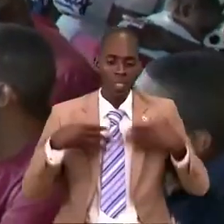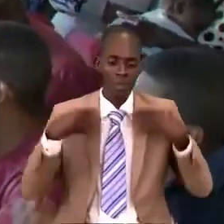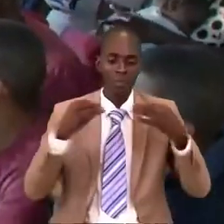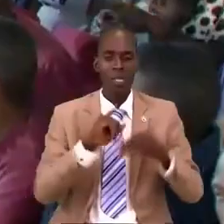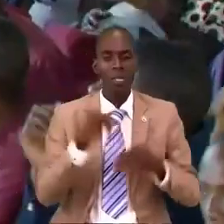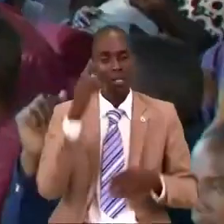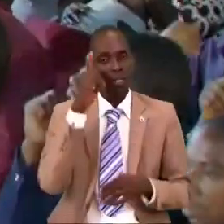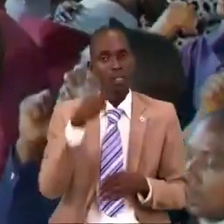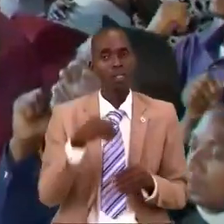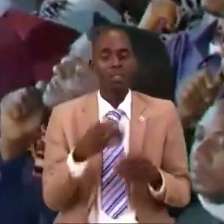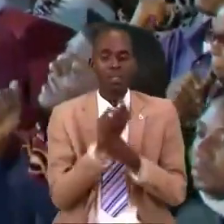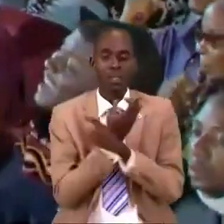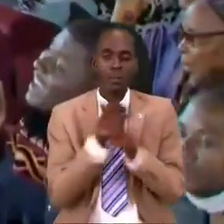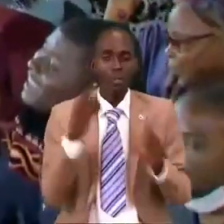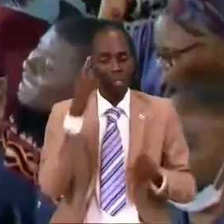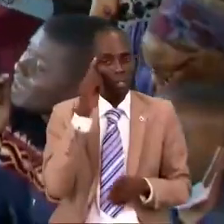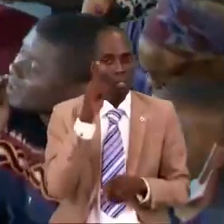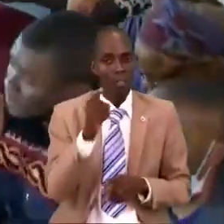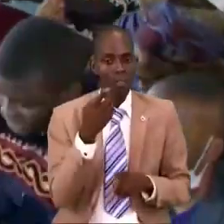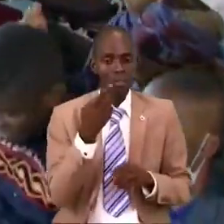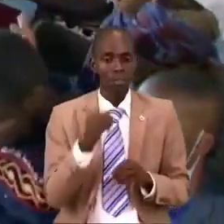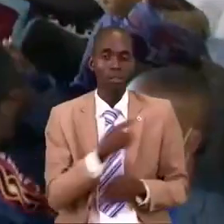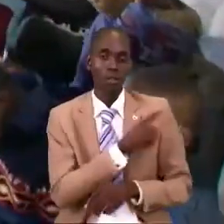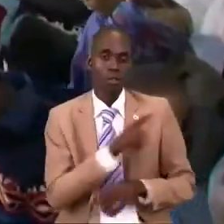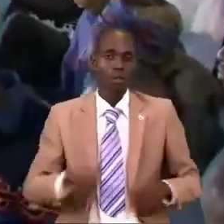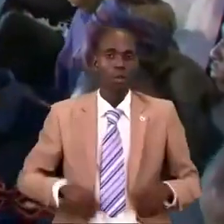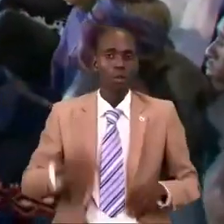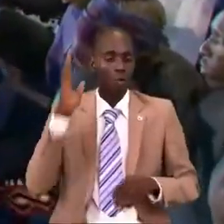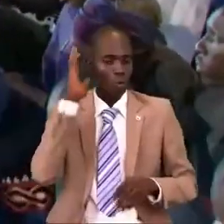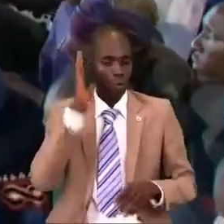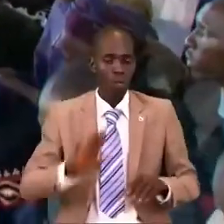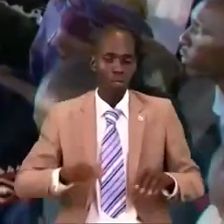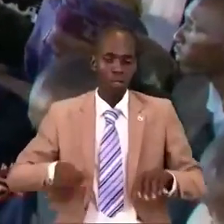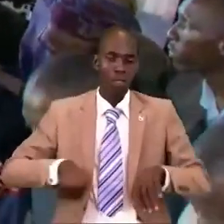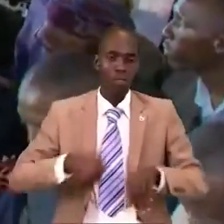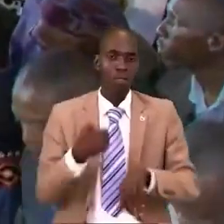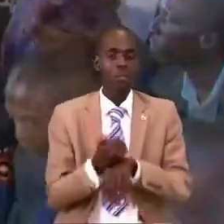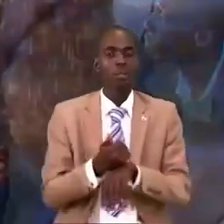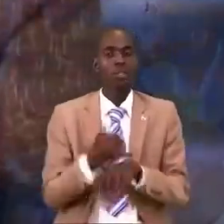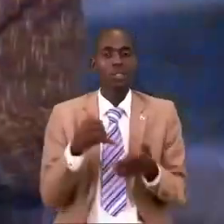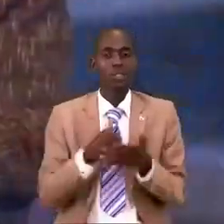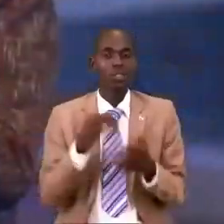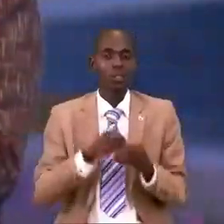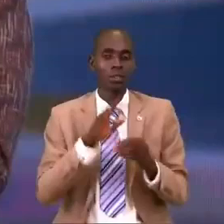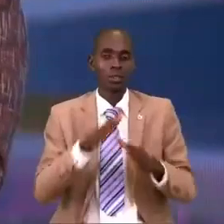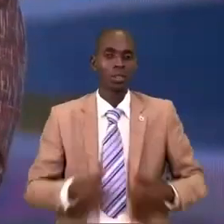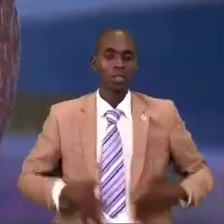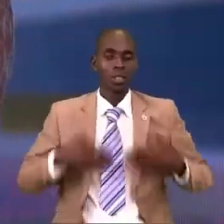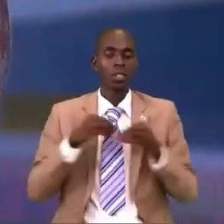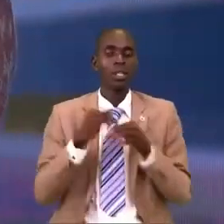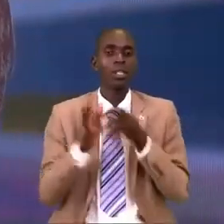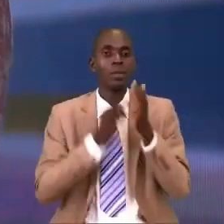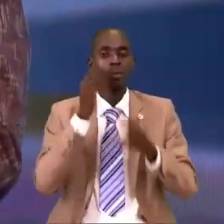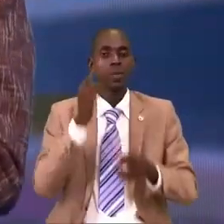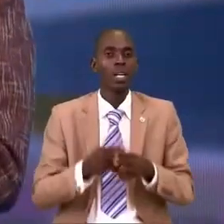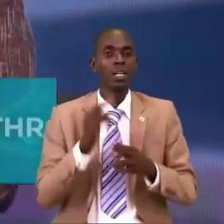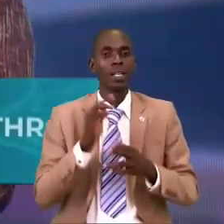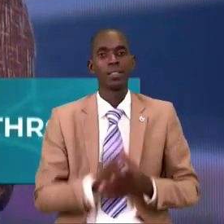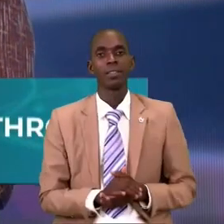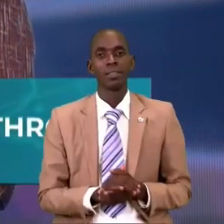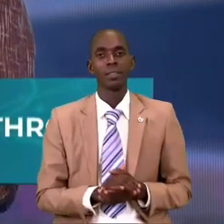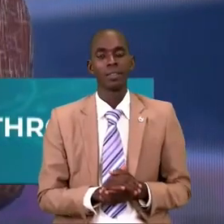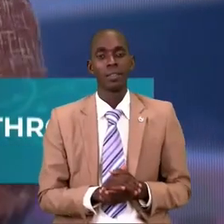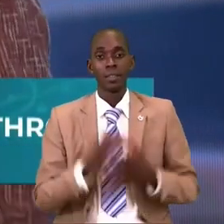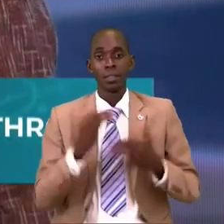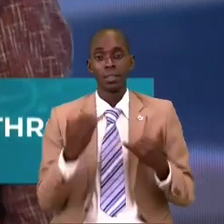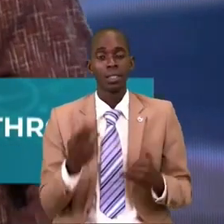Jesus' name. Let's look at number three here. Number three, righteousness of faithful